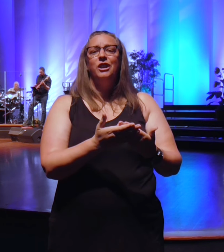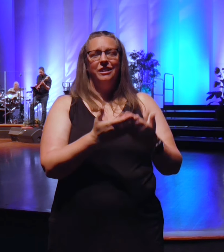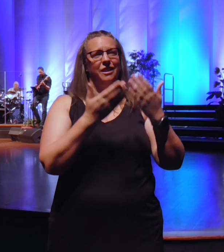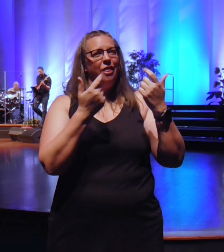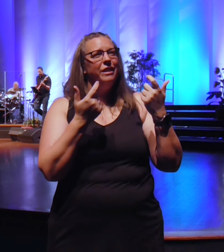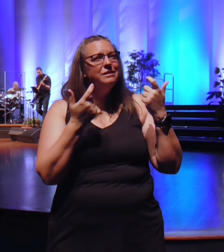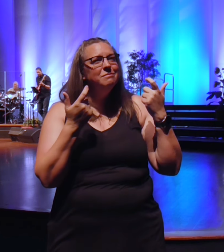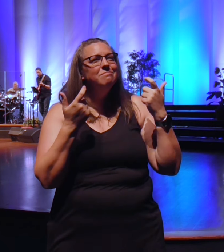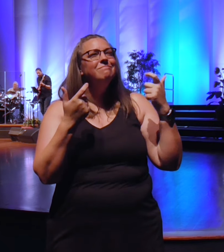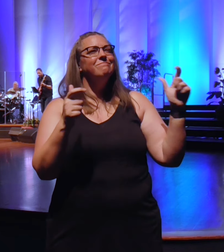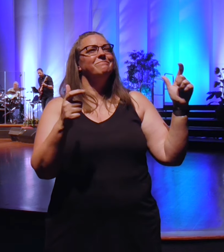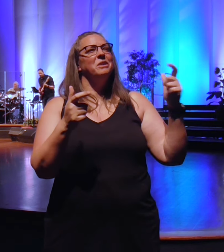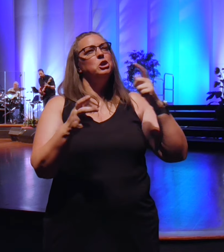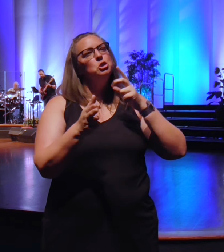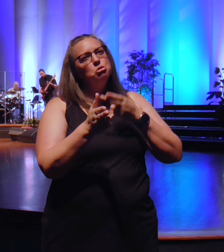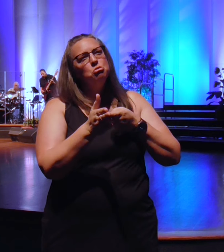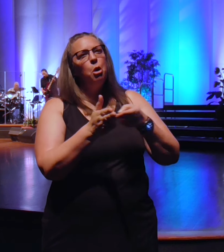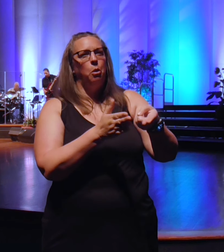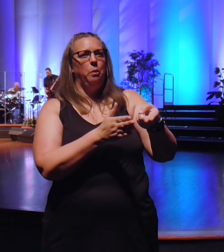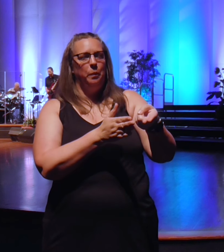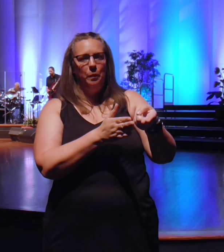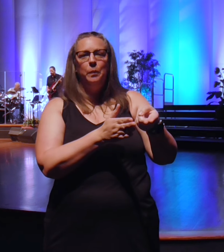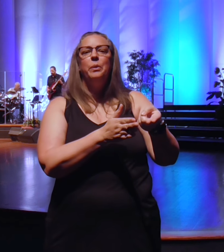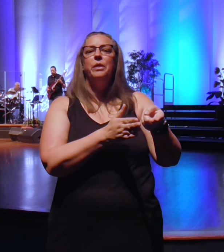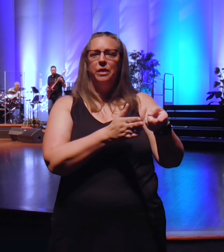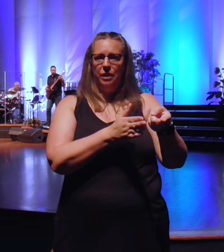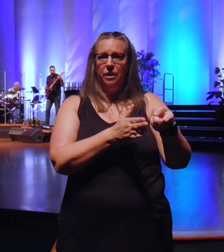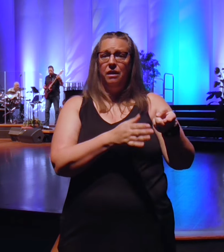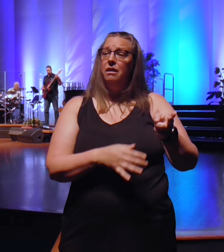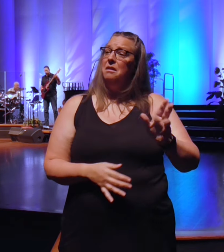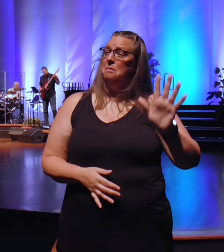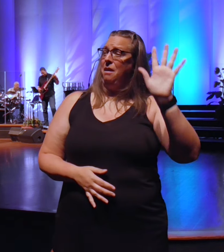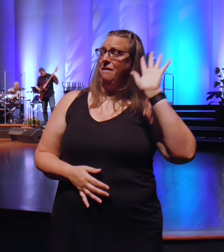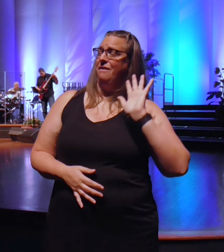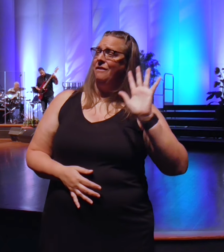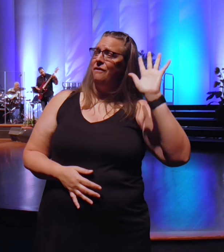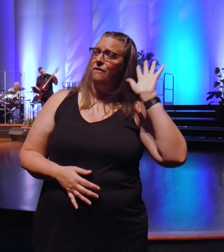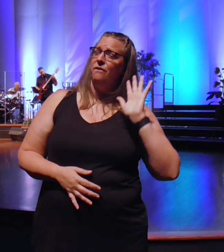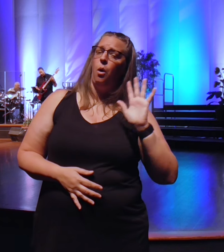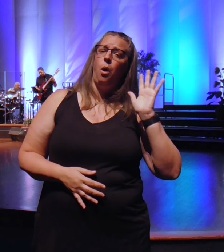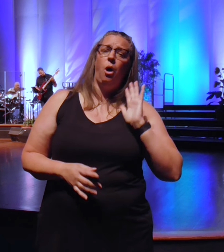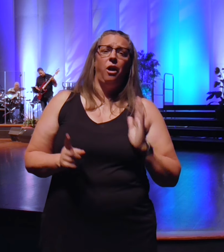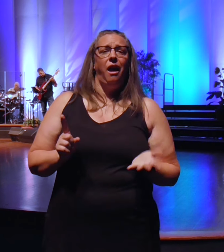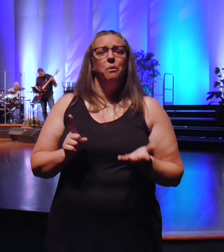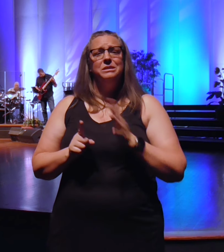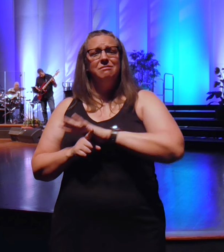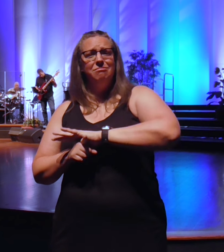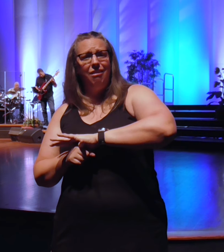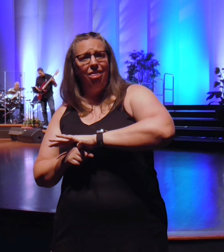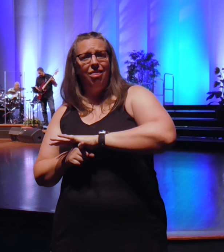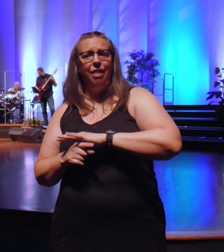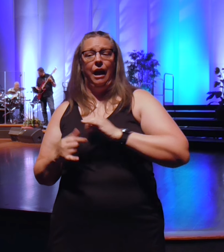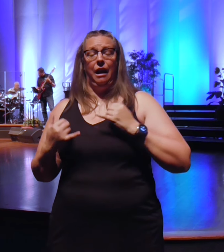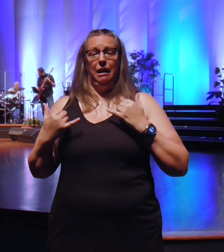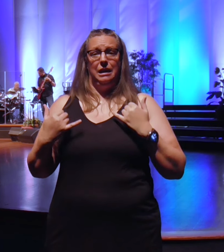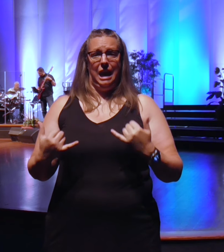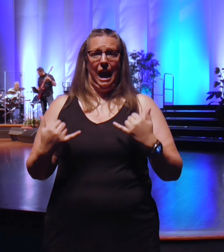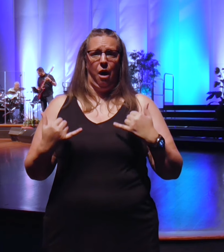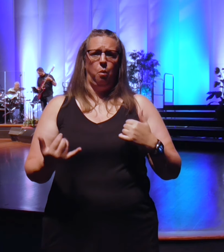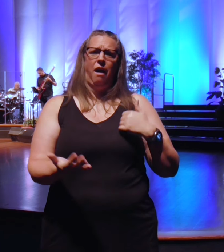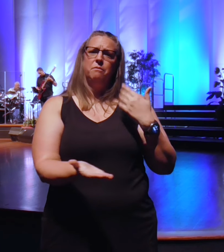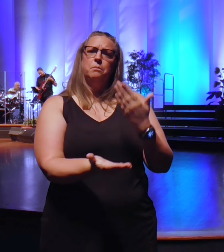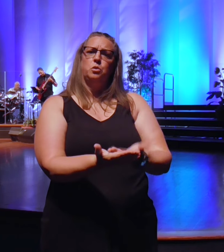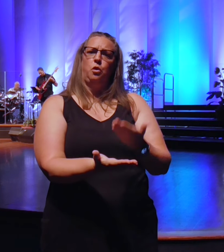truth, where once it was covered, now I have proof.